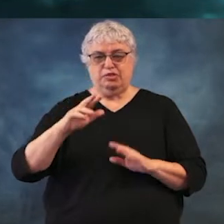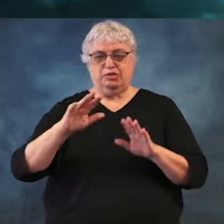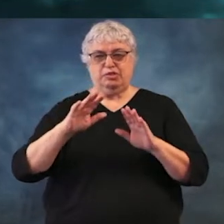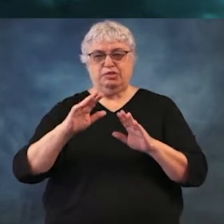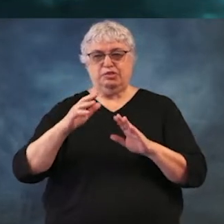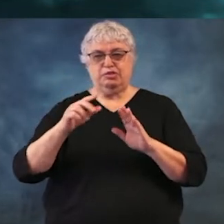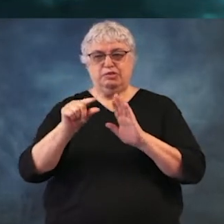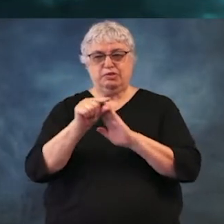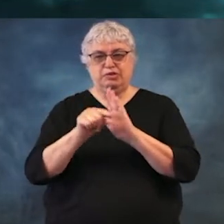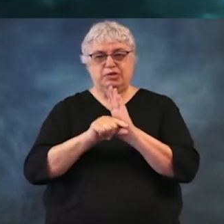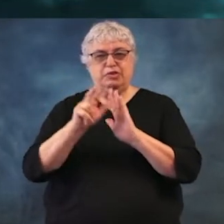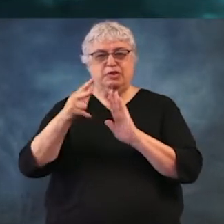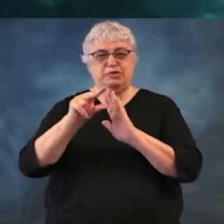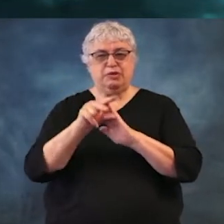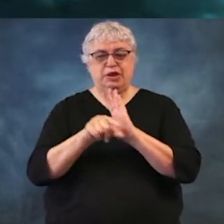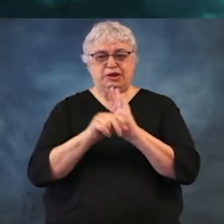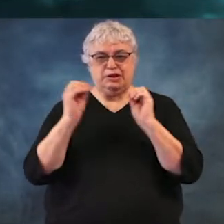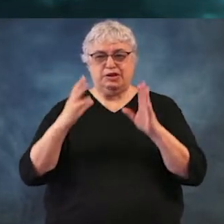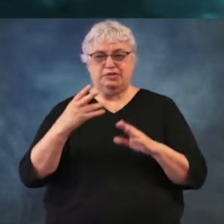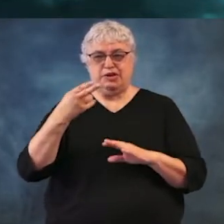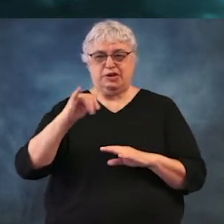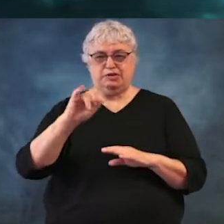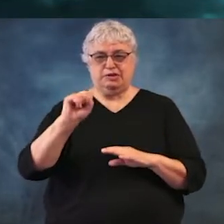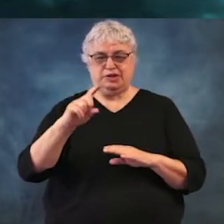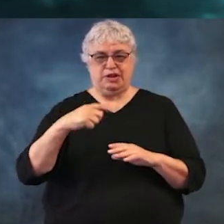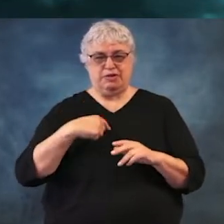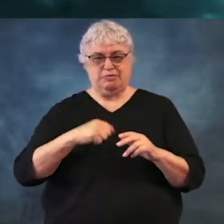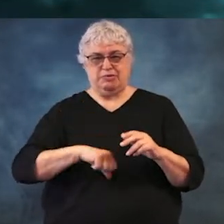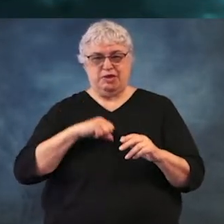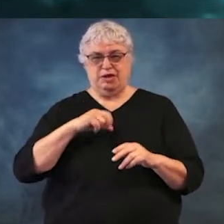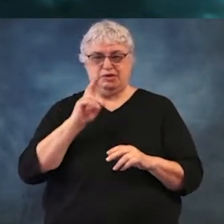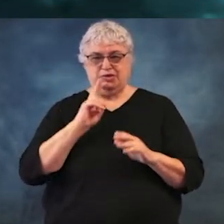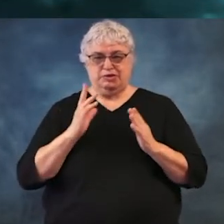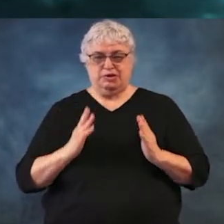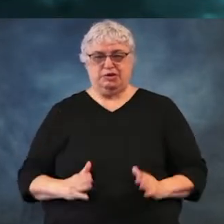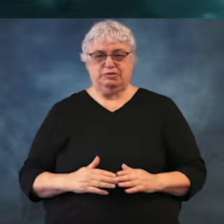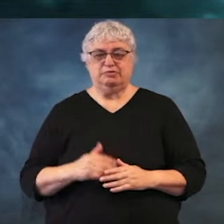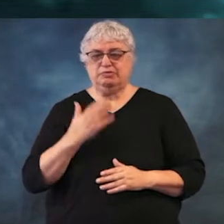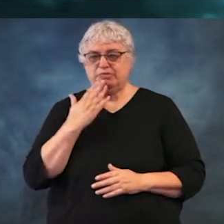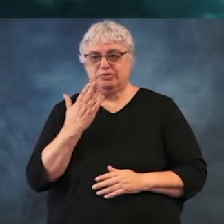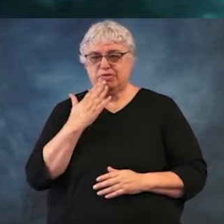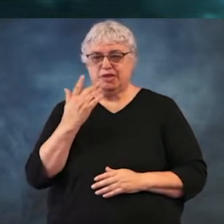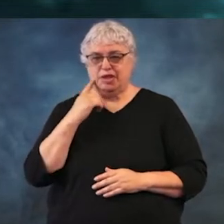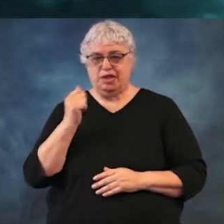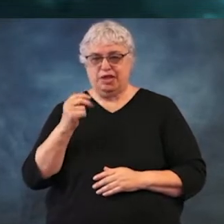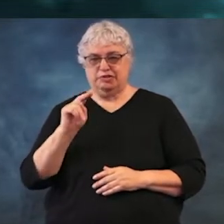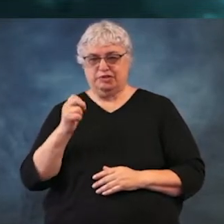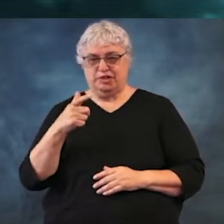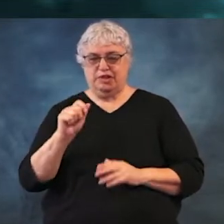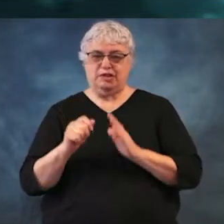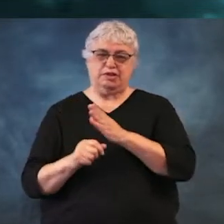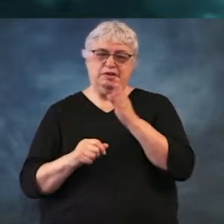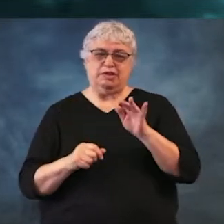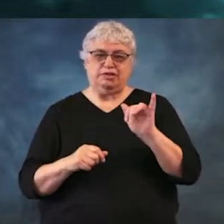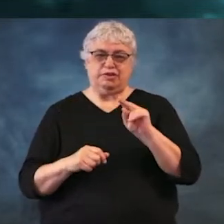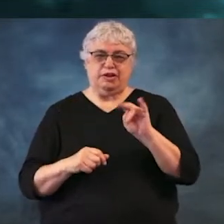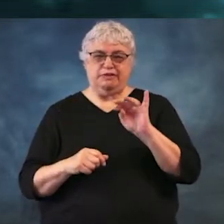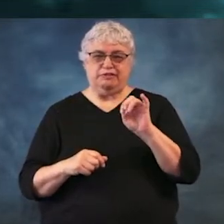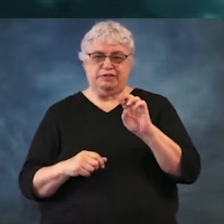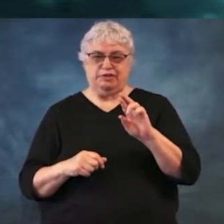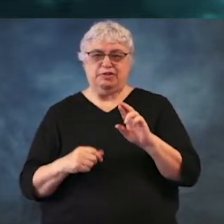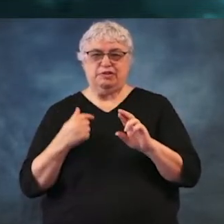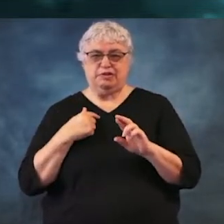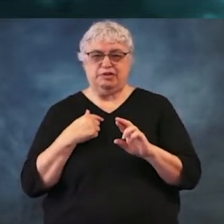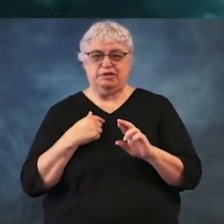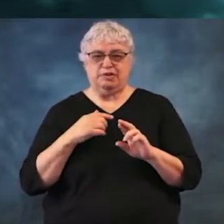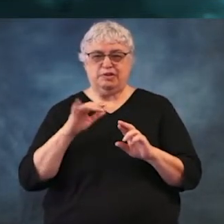in Houston ISD and a very proud Houstonian. Thank you for being with us, Angela. Jennifer, do you want to go next? Sure.